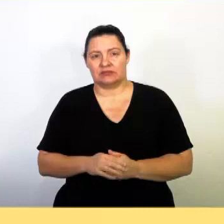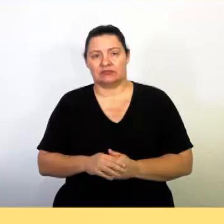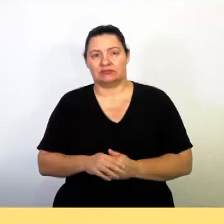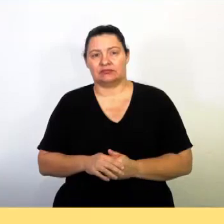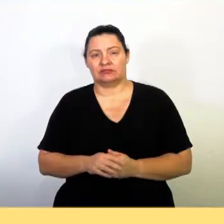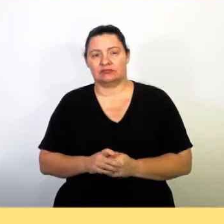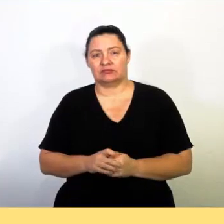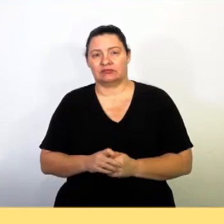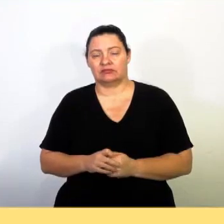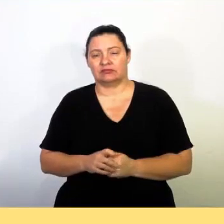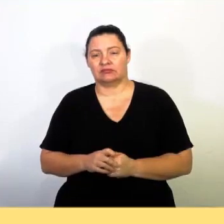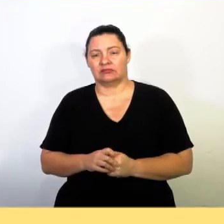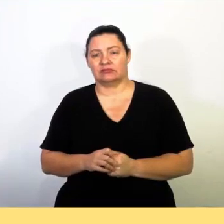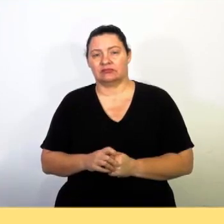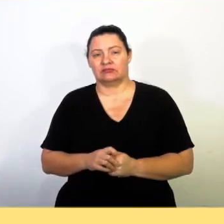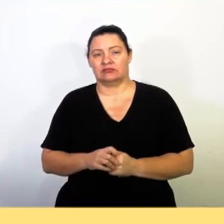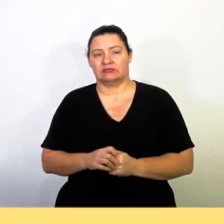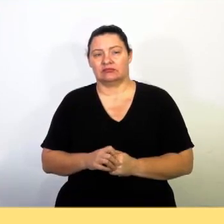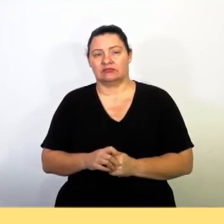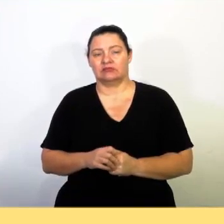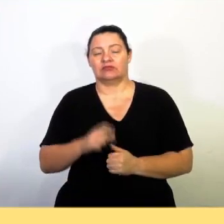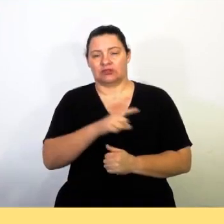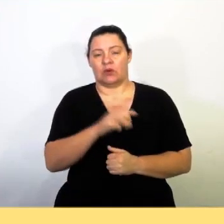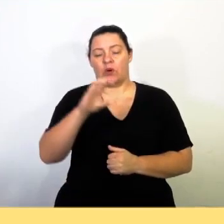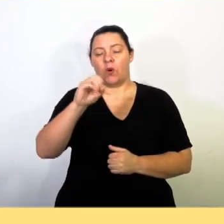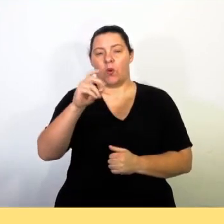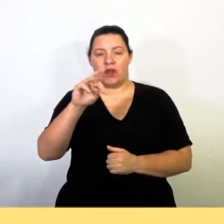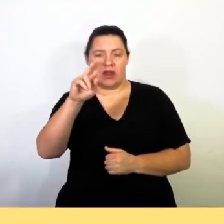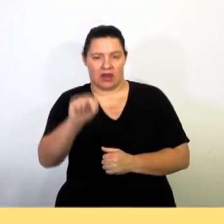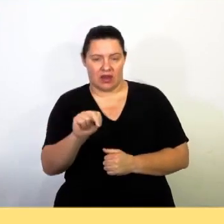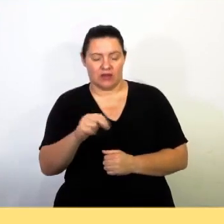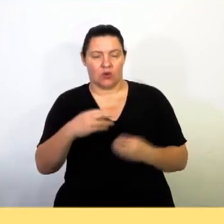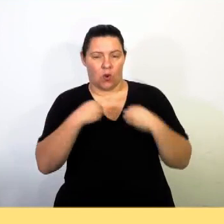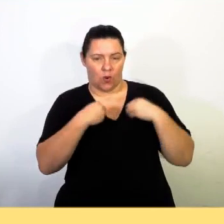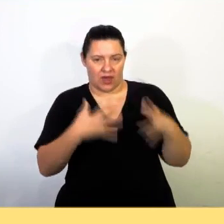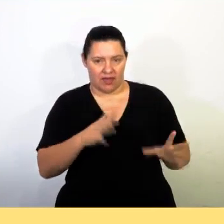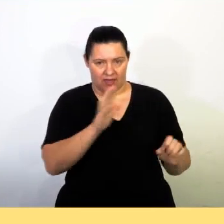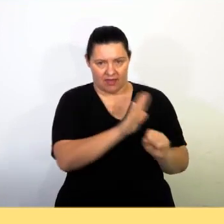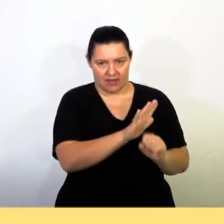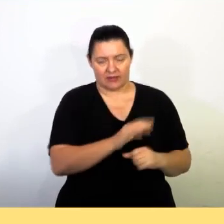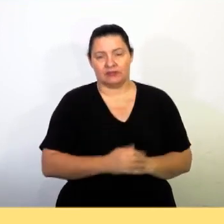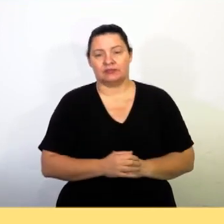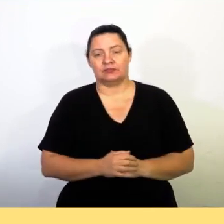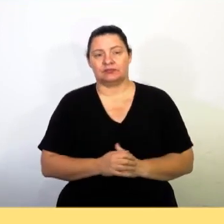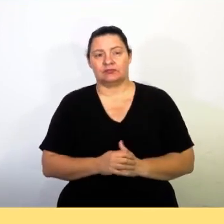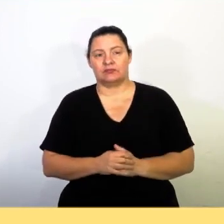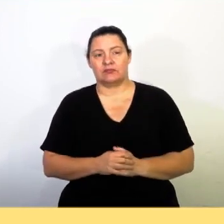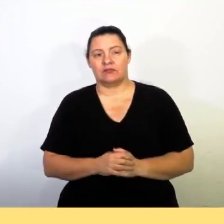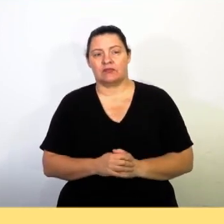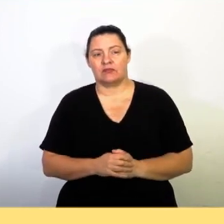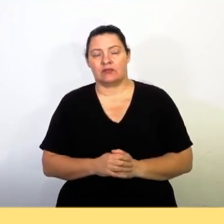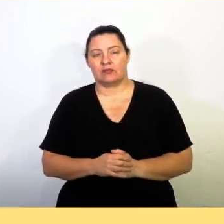we're going to come here. What the name here is going to be Owen, who is the owner. So it's going to be